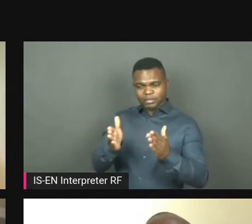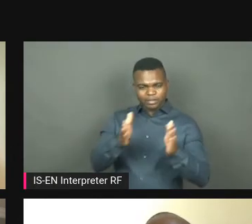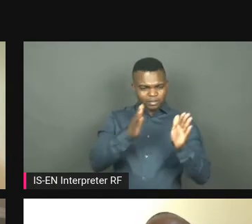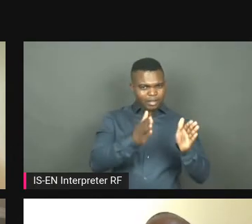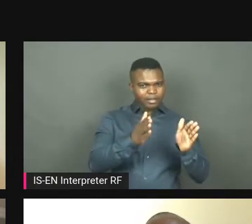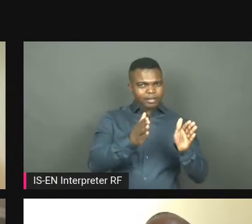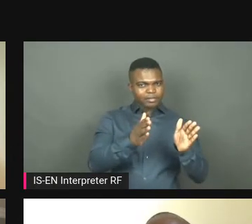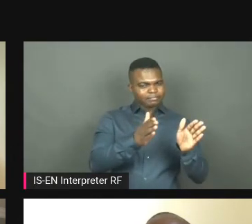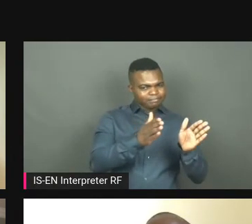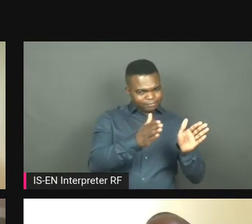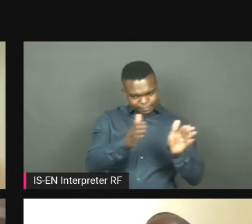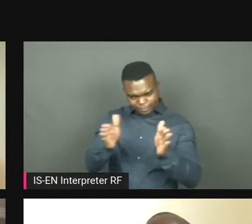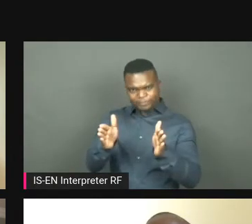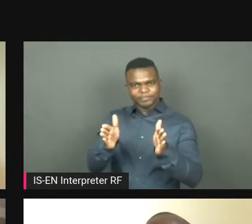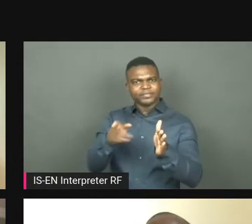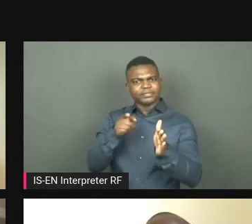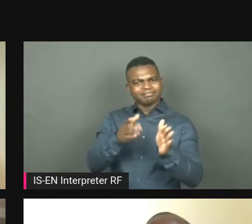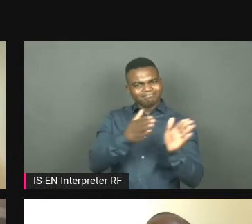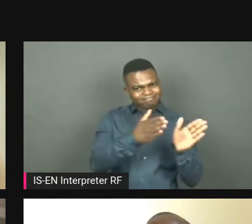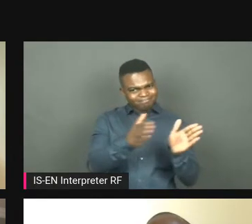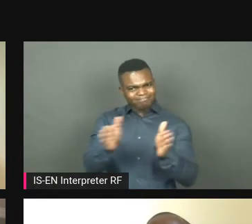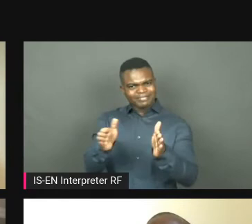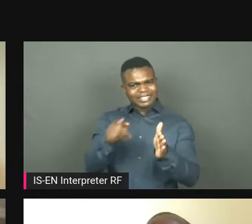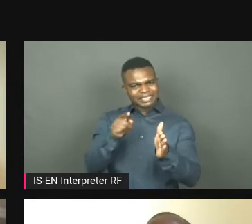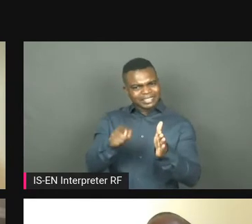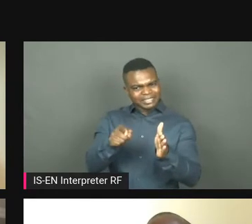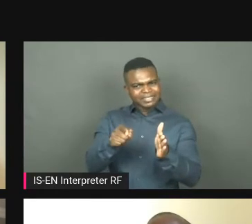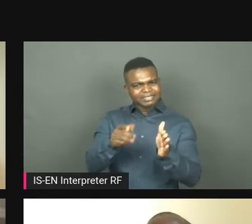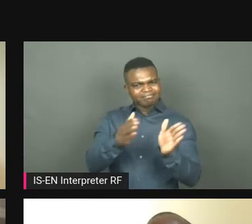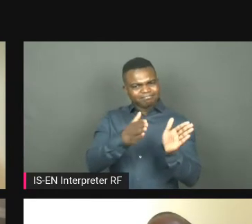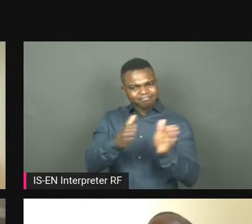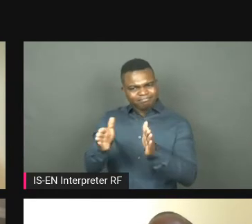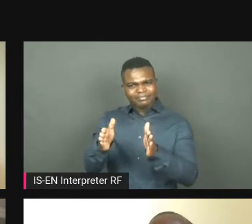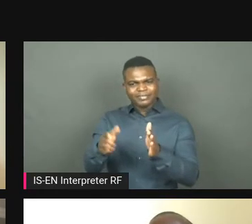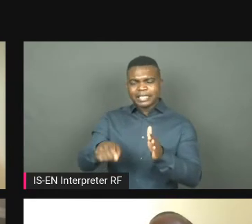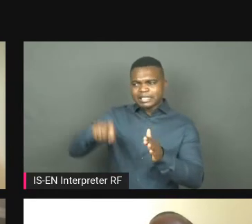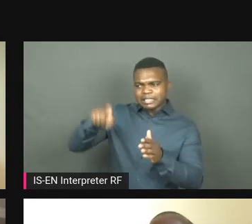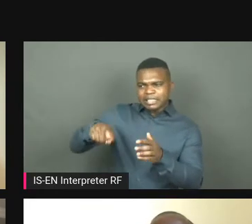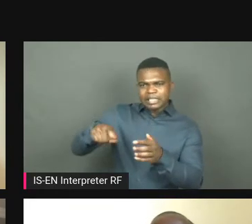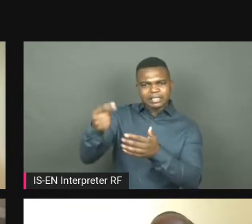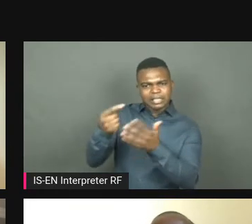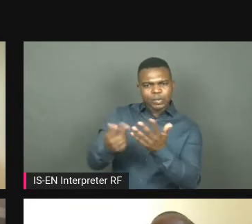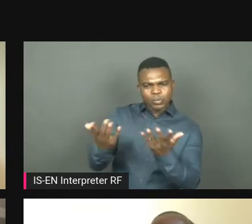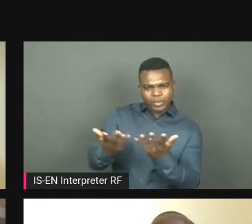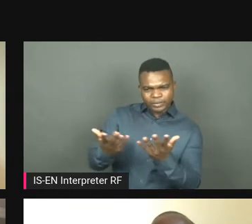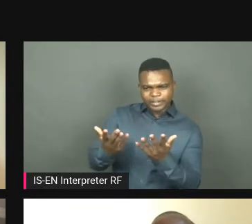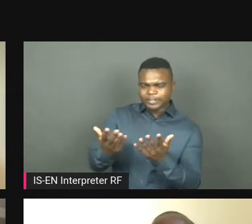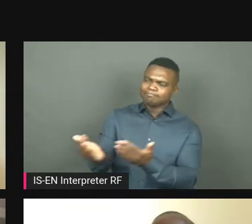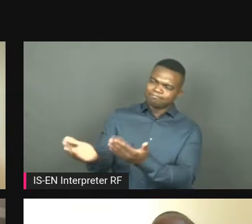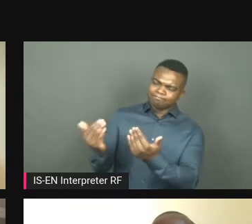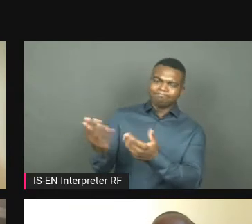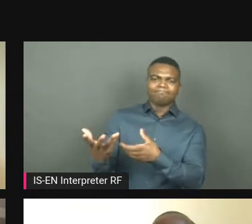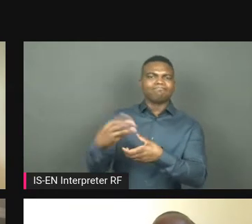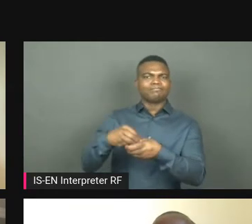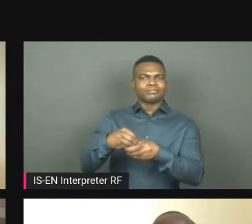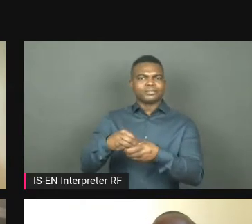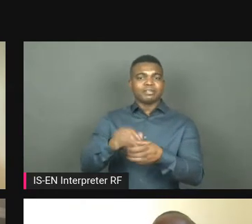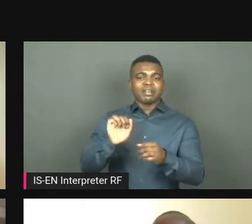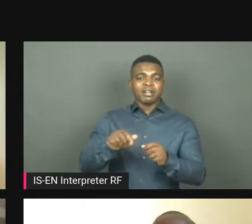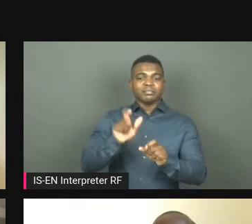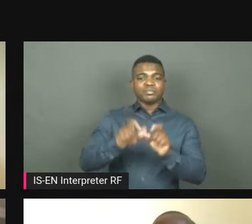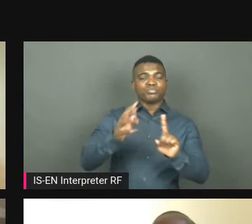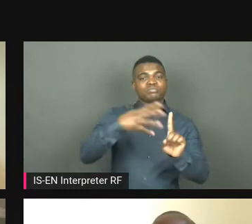we embody this principle. And I think there are no shortage of examples of emergent